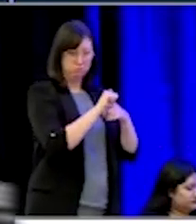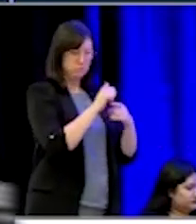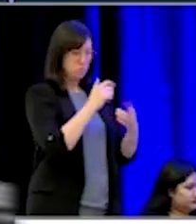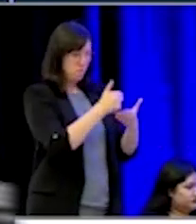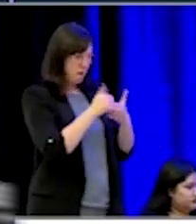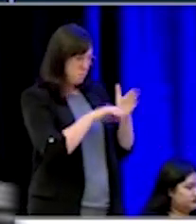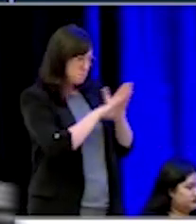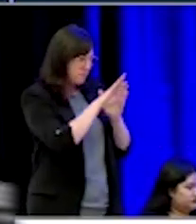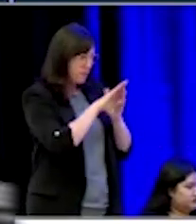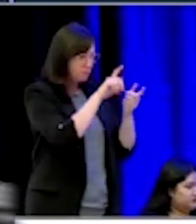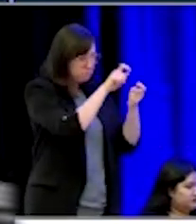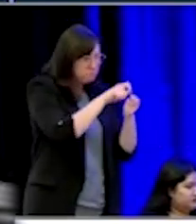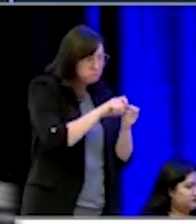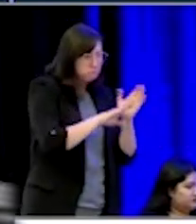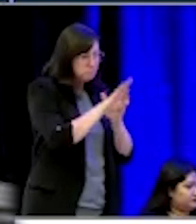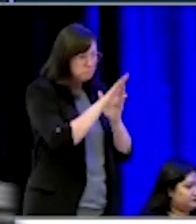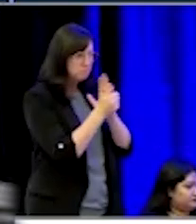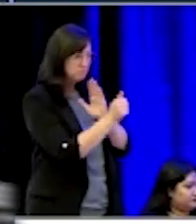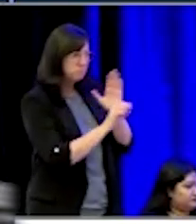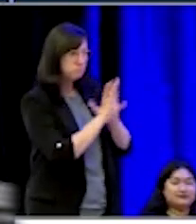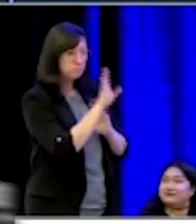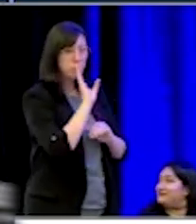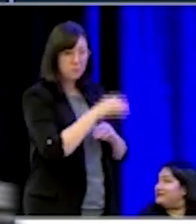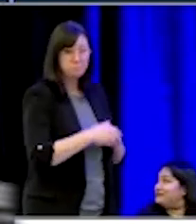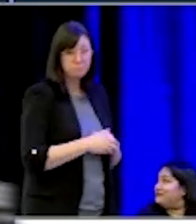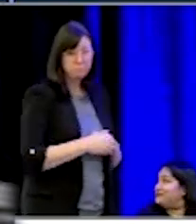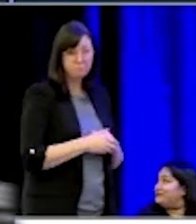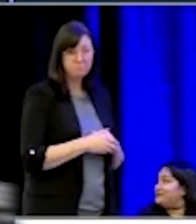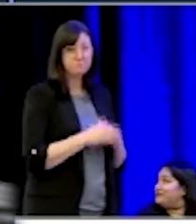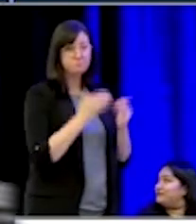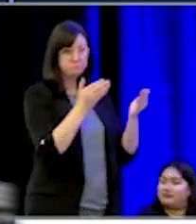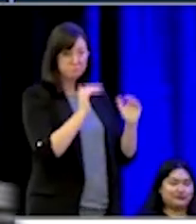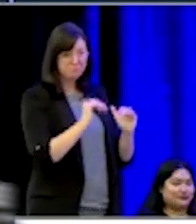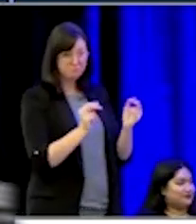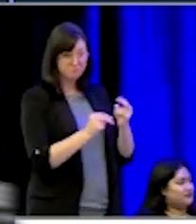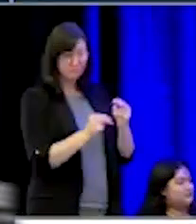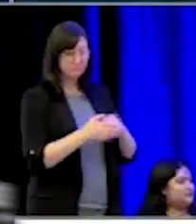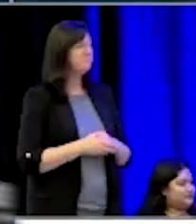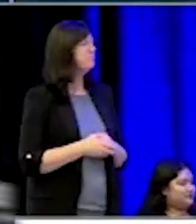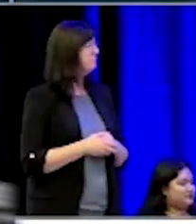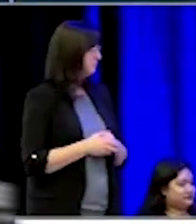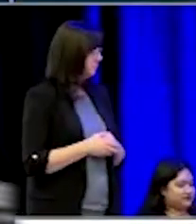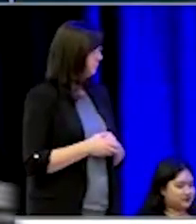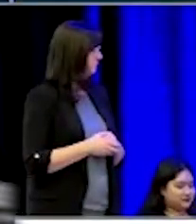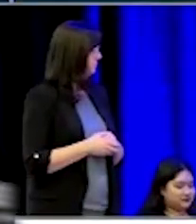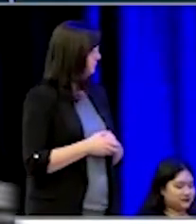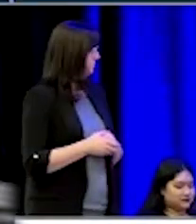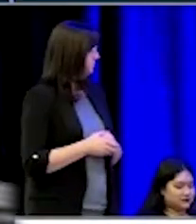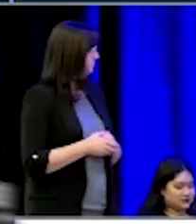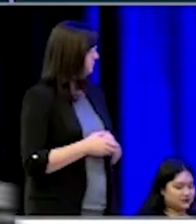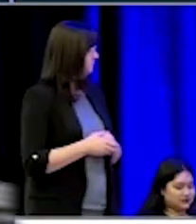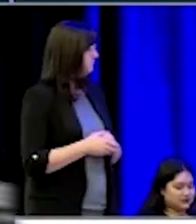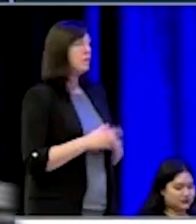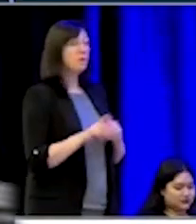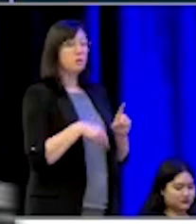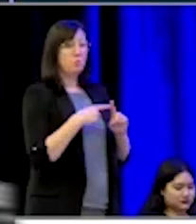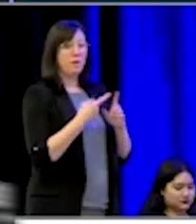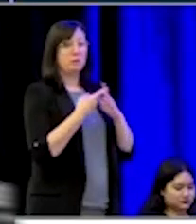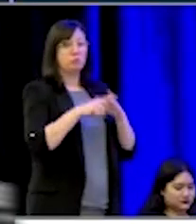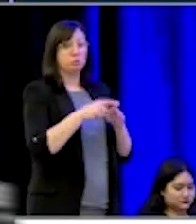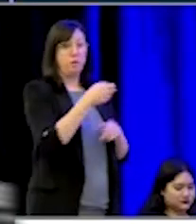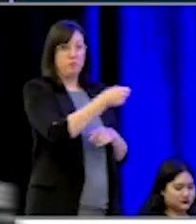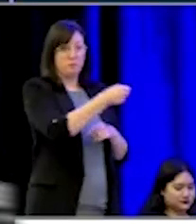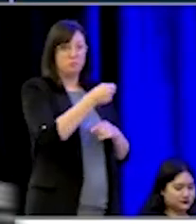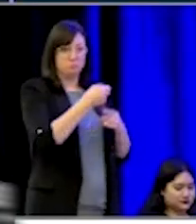those detailed sub-skills. Next slide, please. So at the beginning of the candidate's journey, they can